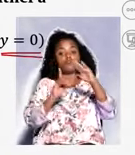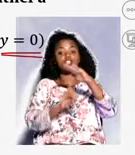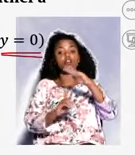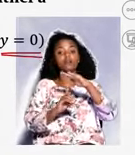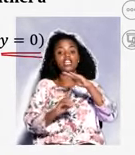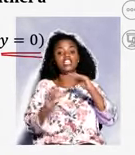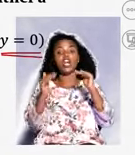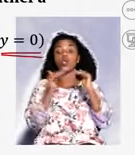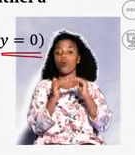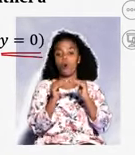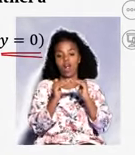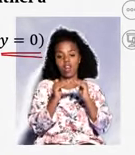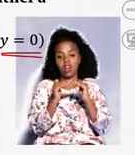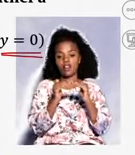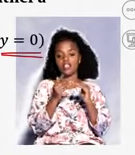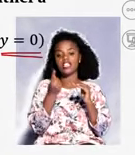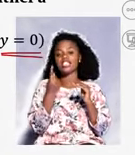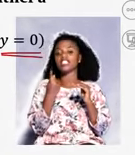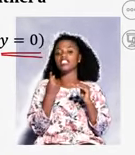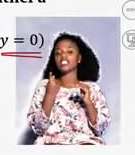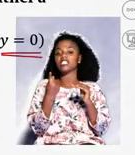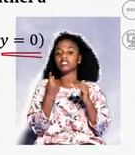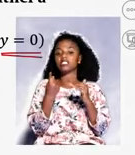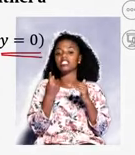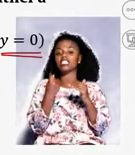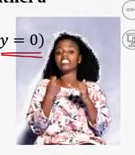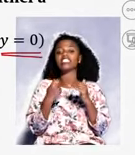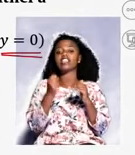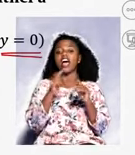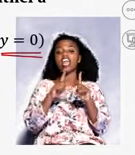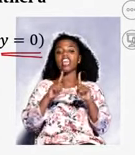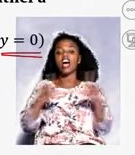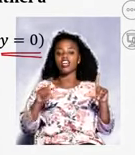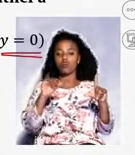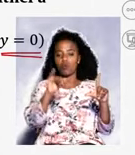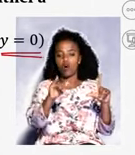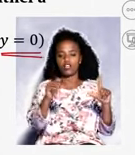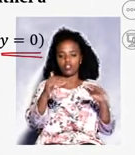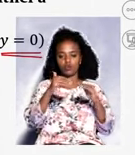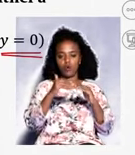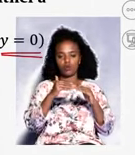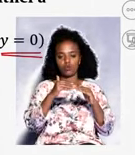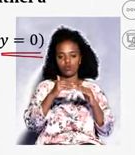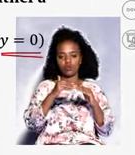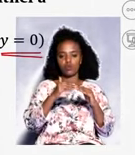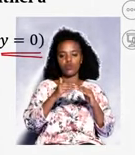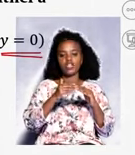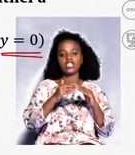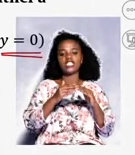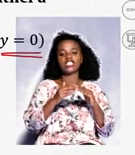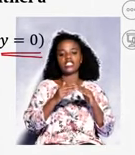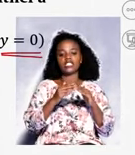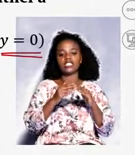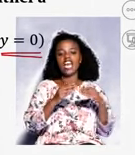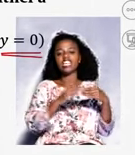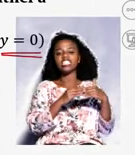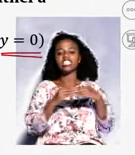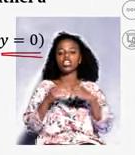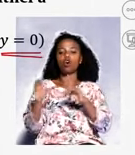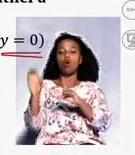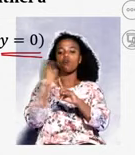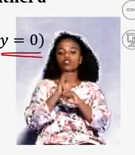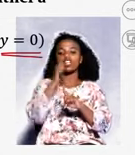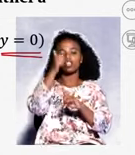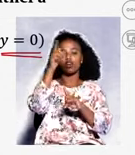equal, that means then the line y is equal to the ratio of the leading coefficients a over